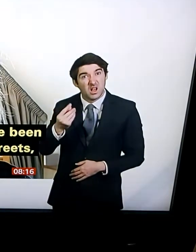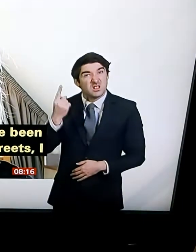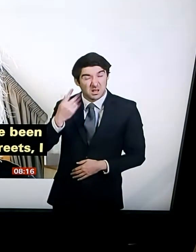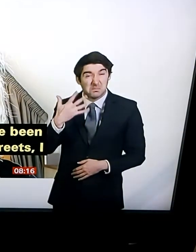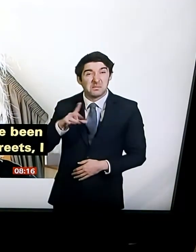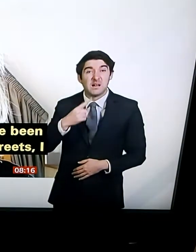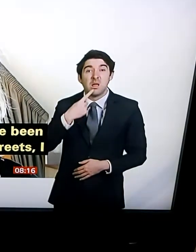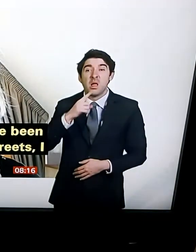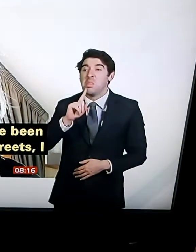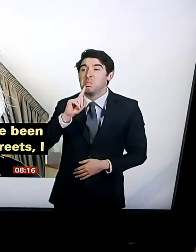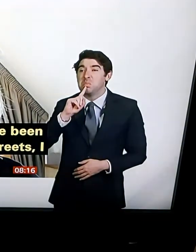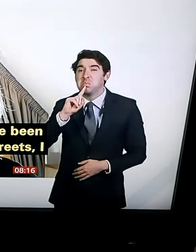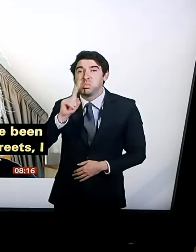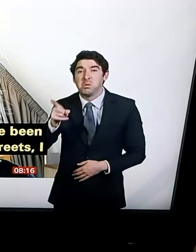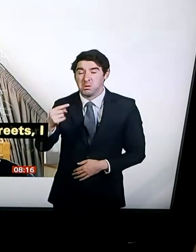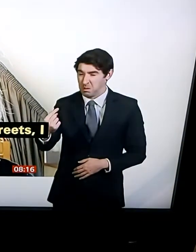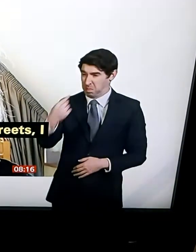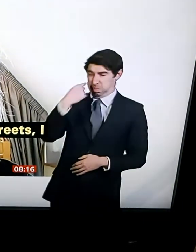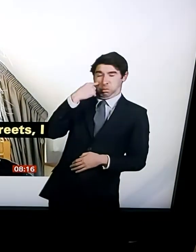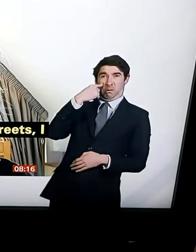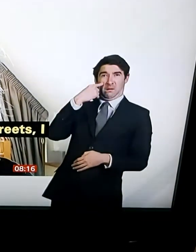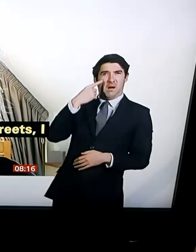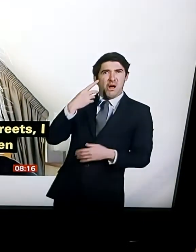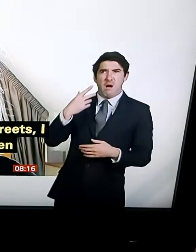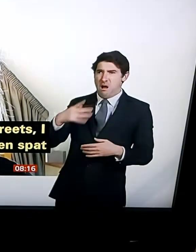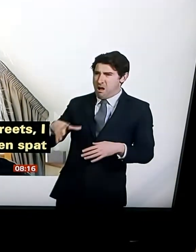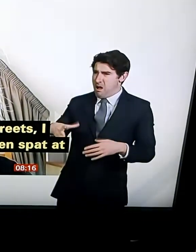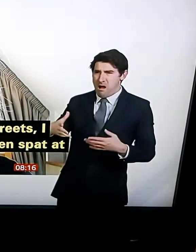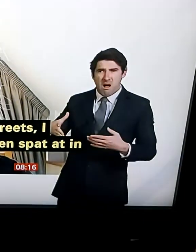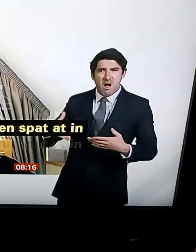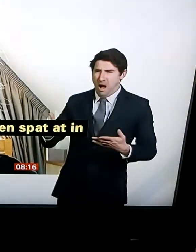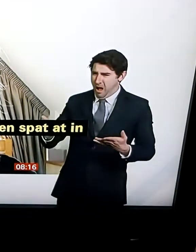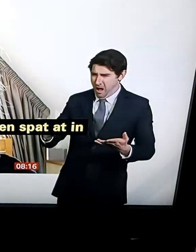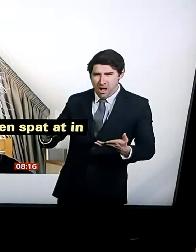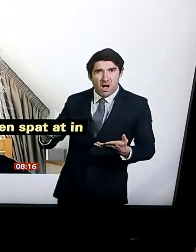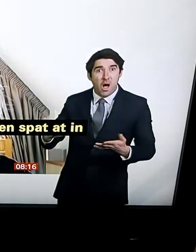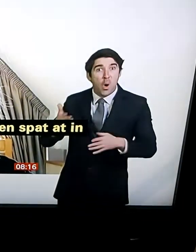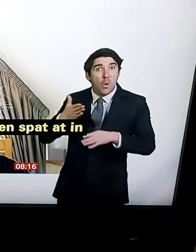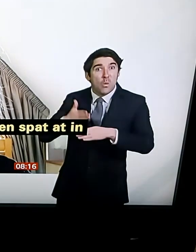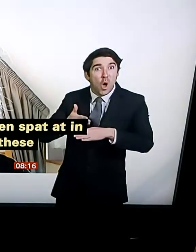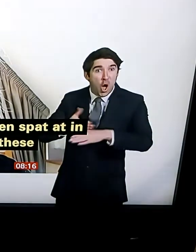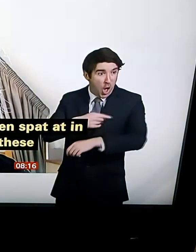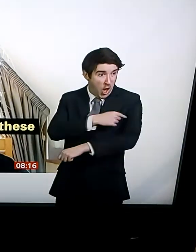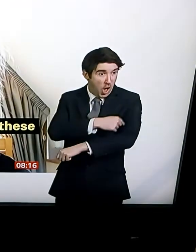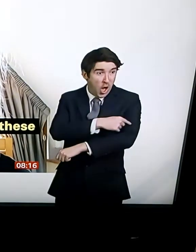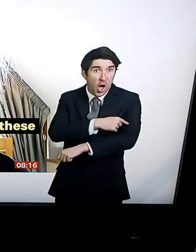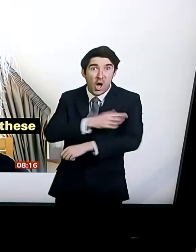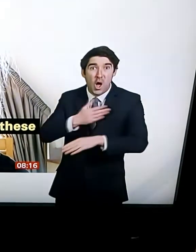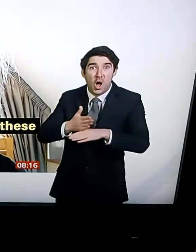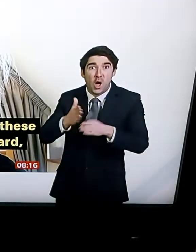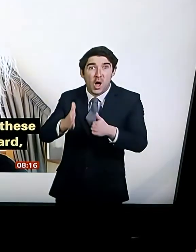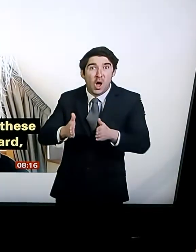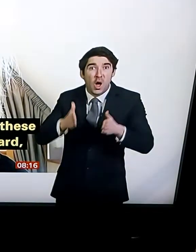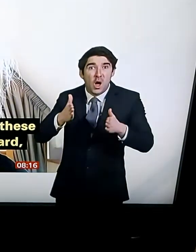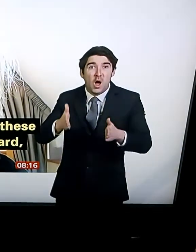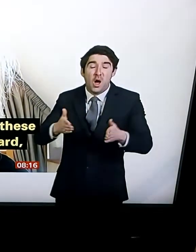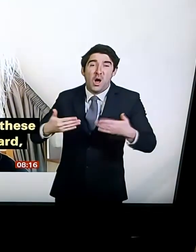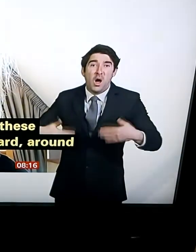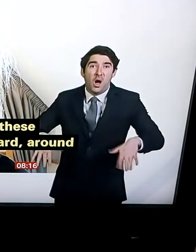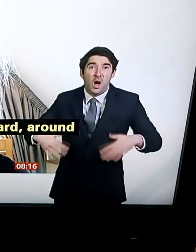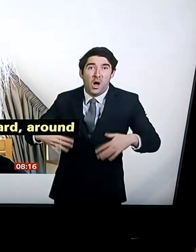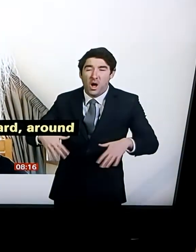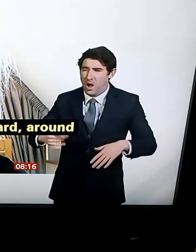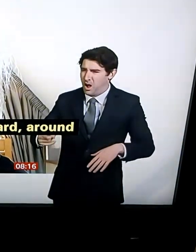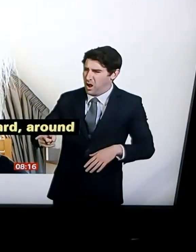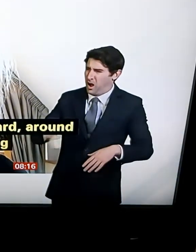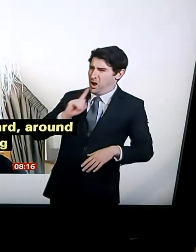in the street. It's not right. These people are working so hard. They're working around the clock. They're getting ready for the surge that